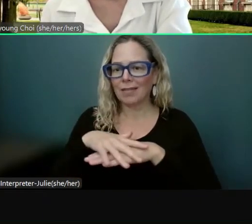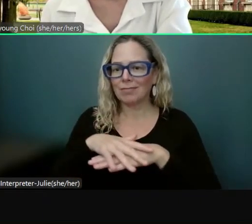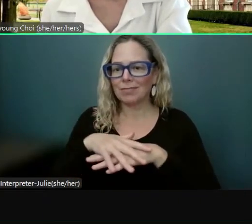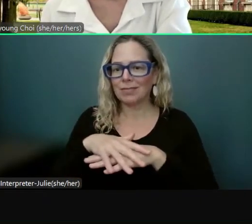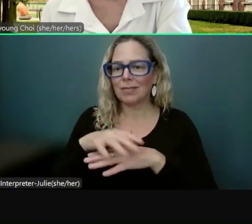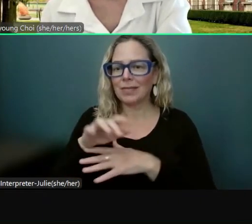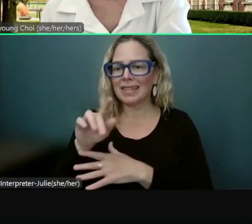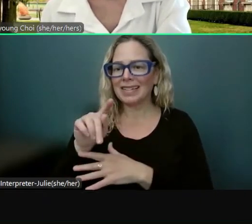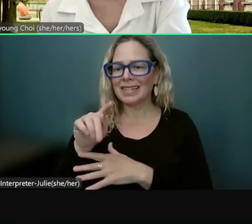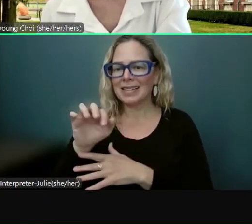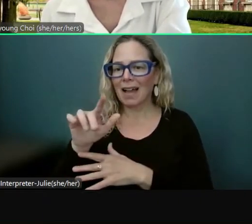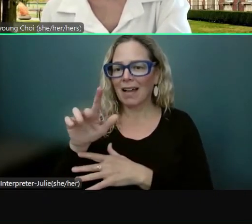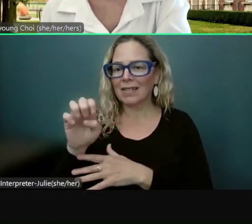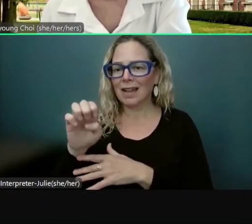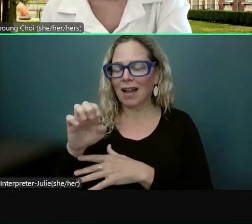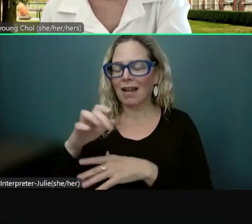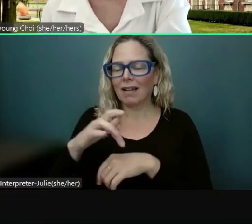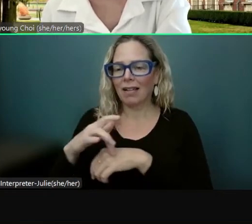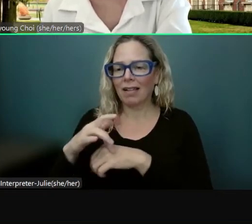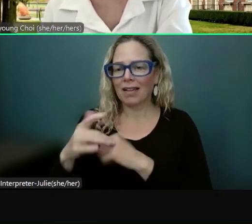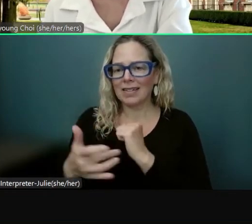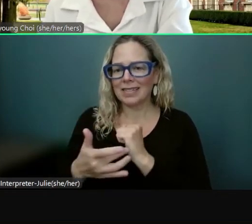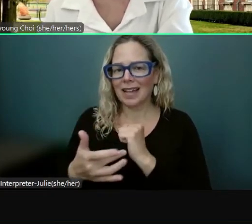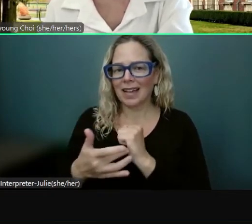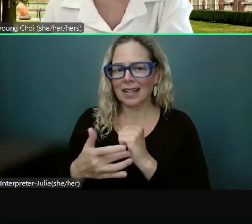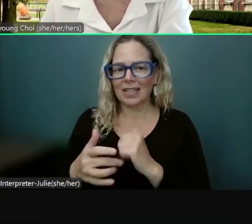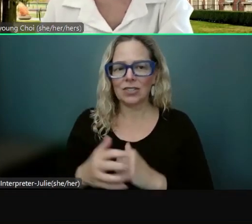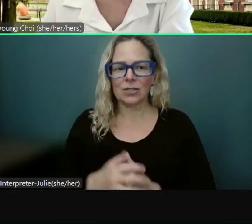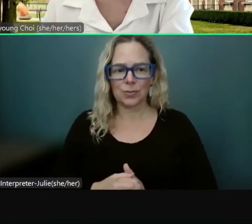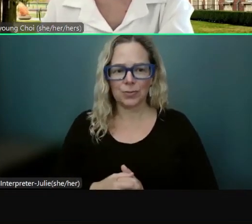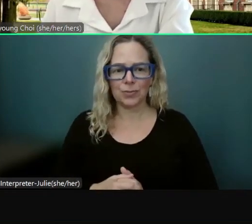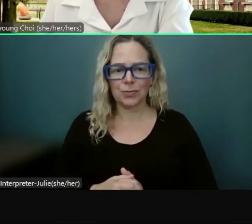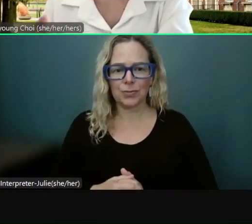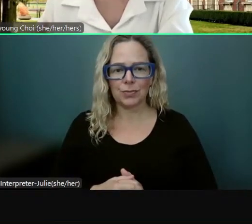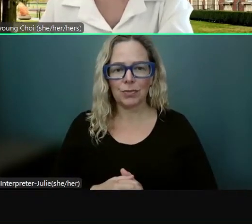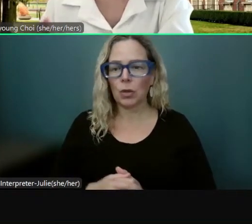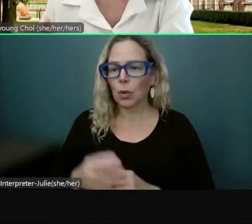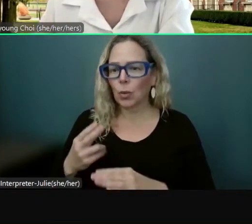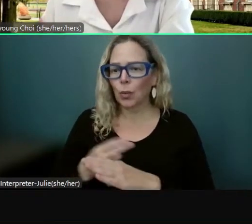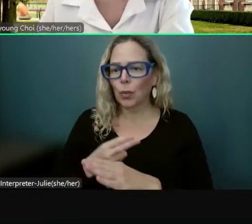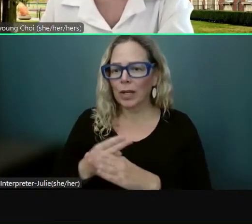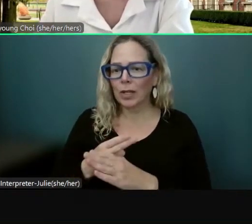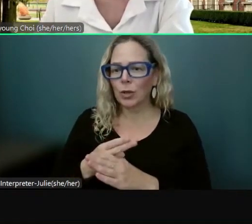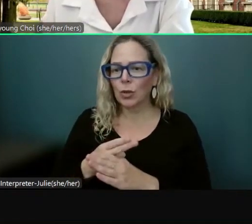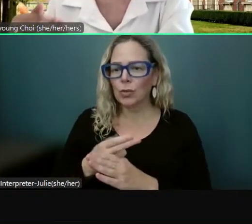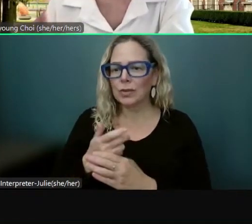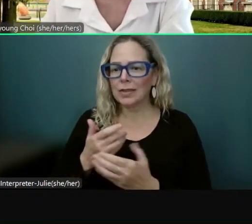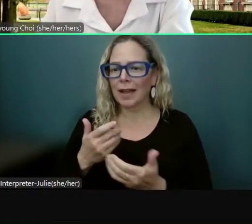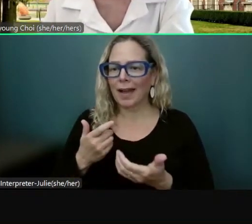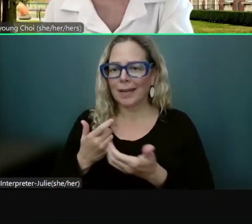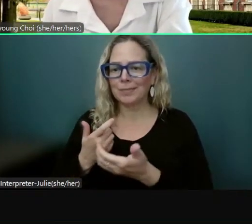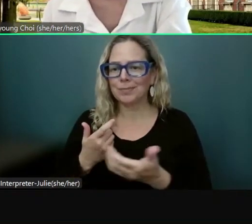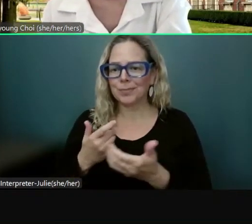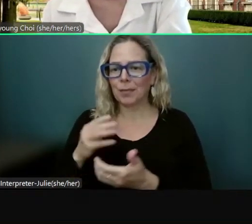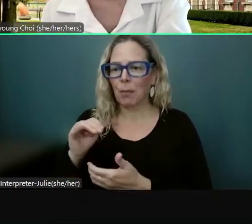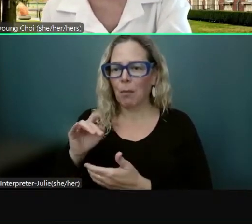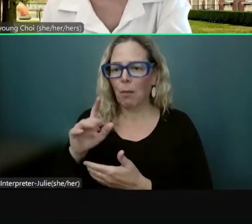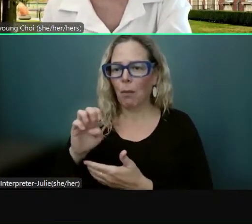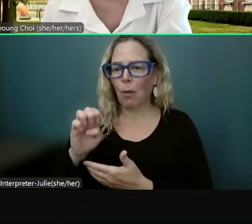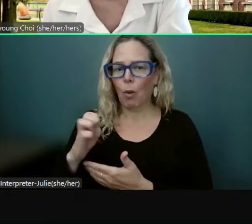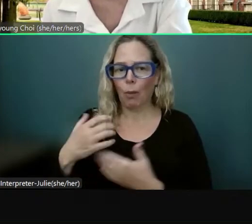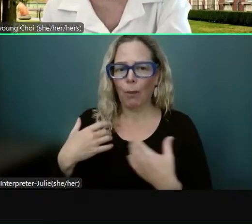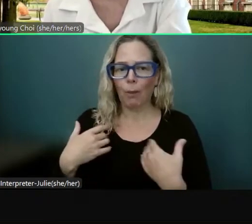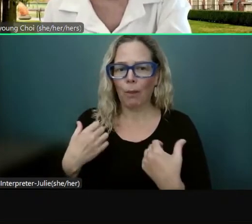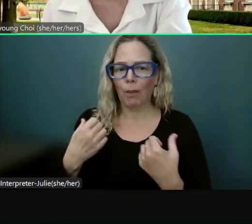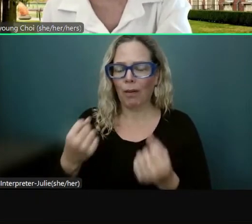study involving a mobile health application we developed to promote physical activity levels